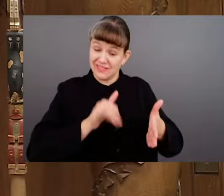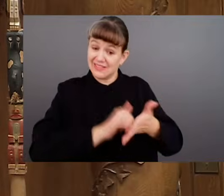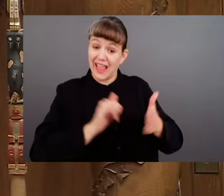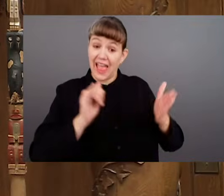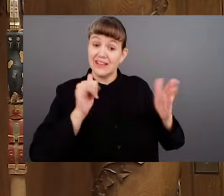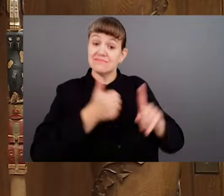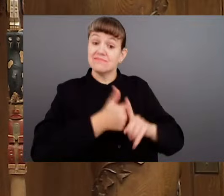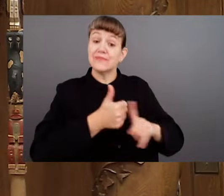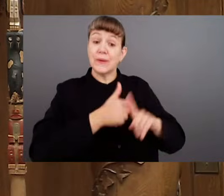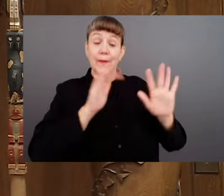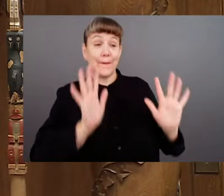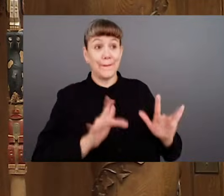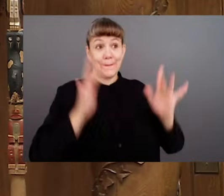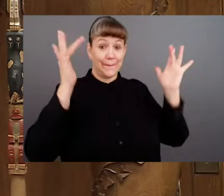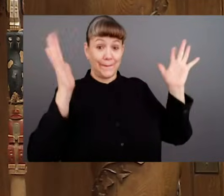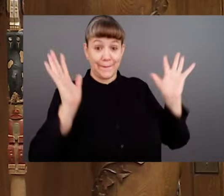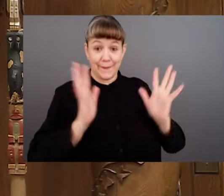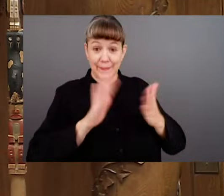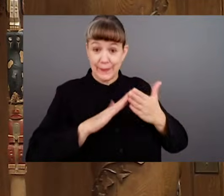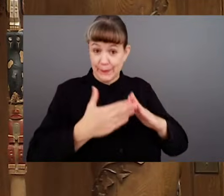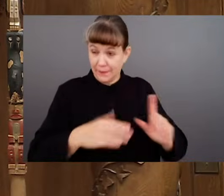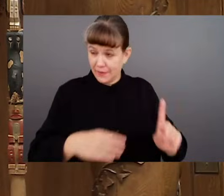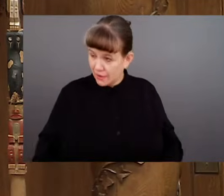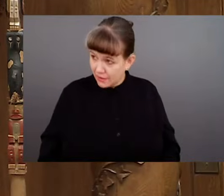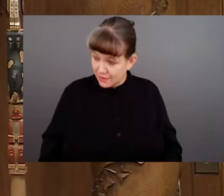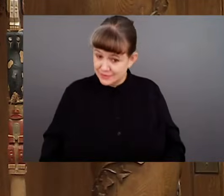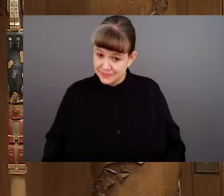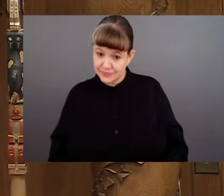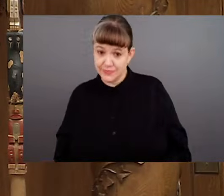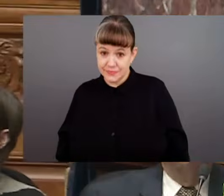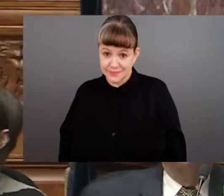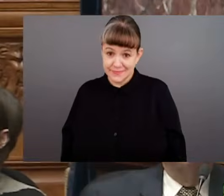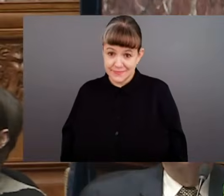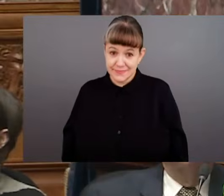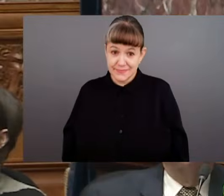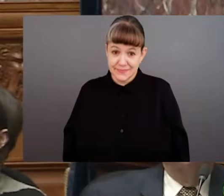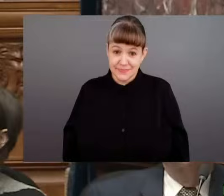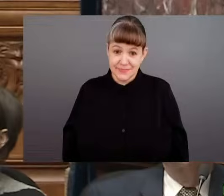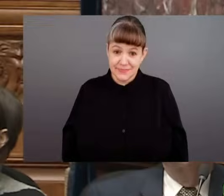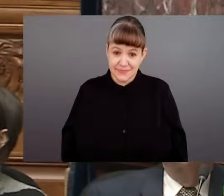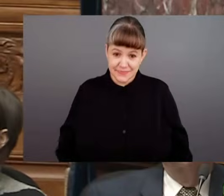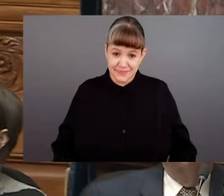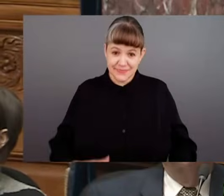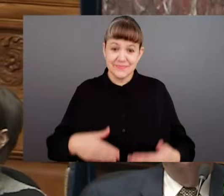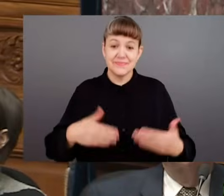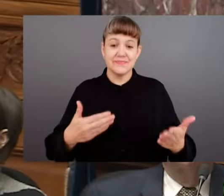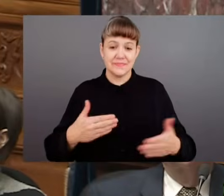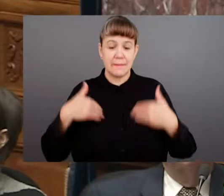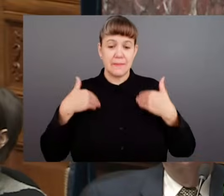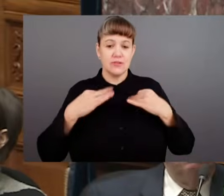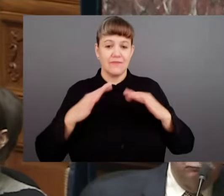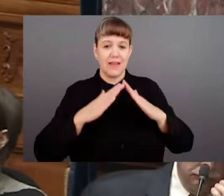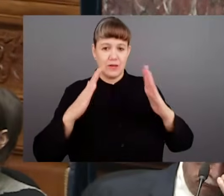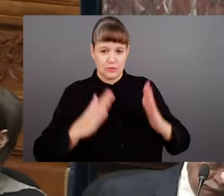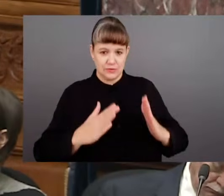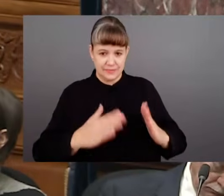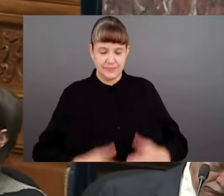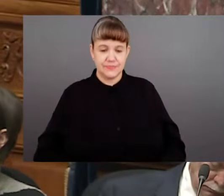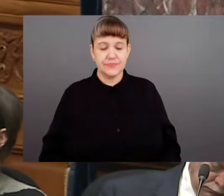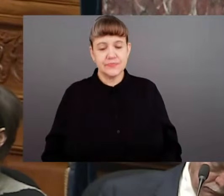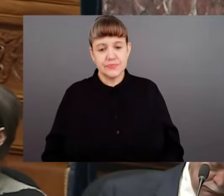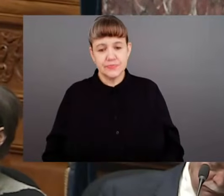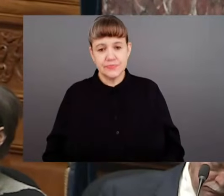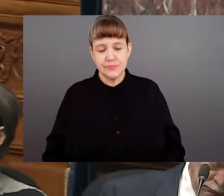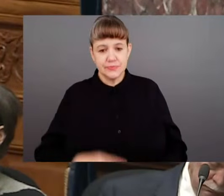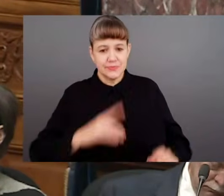Minister of Housing. Thank you very much, Mr. Speaker, and thank you to the member opposite for the question. Homelessness is a